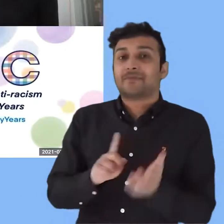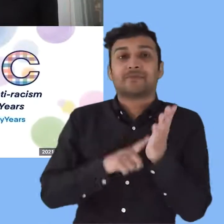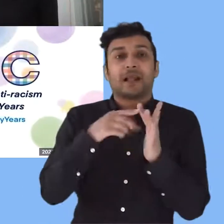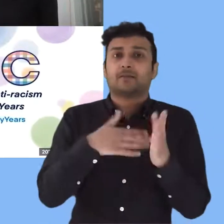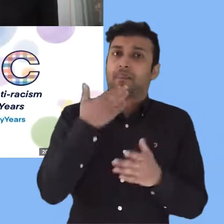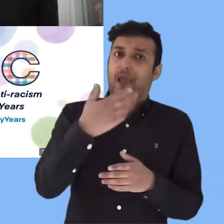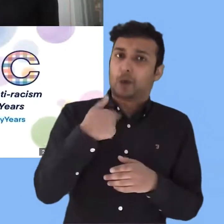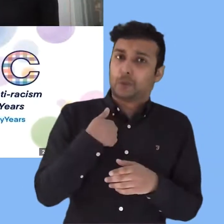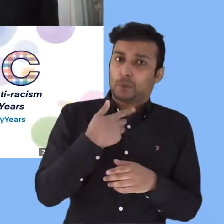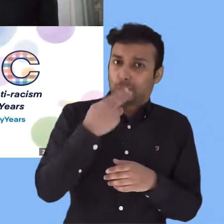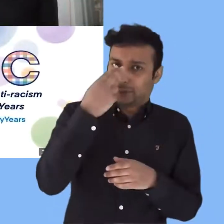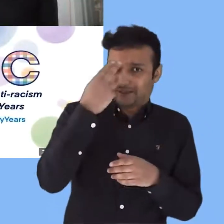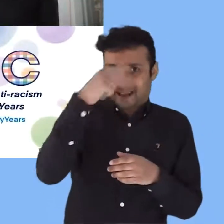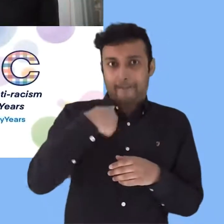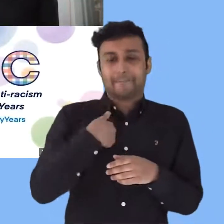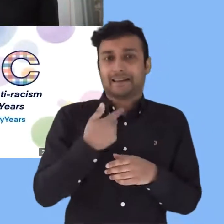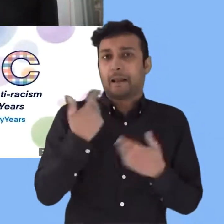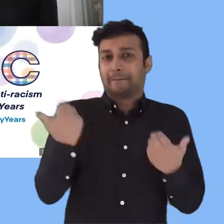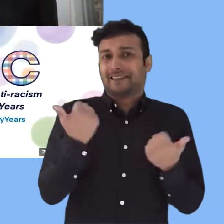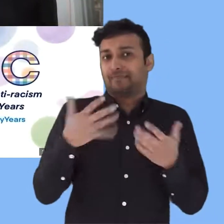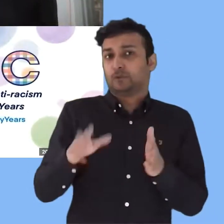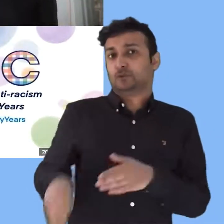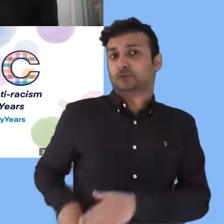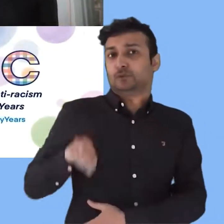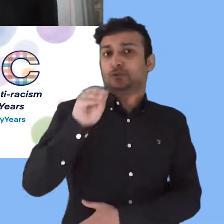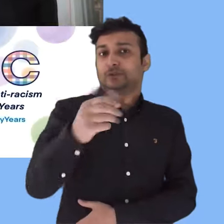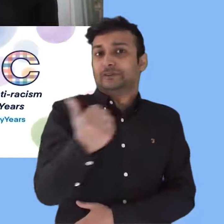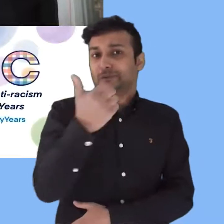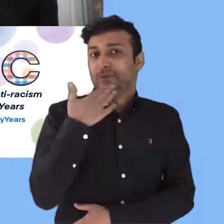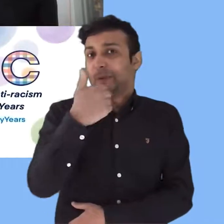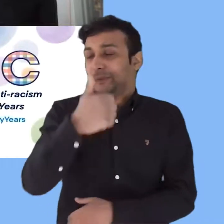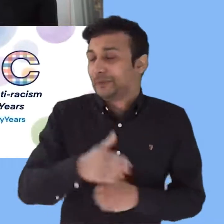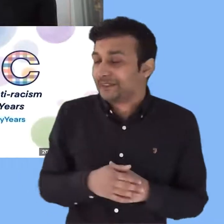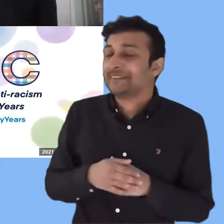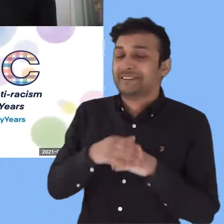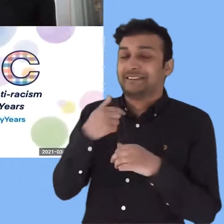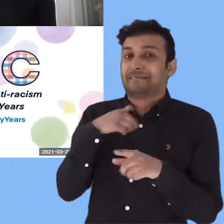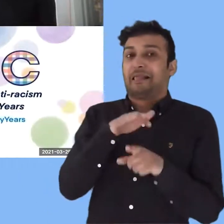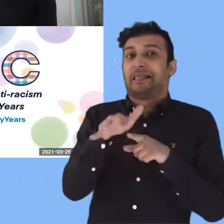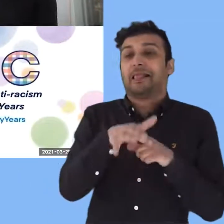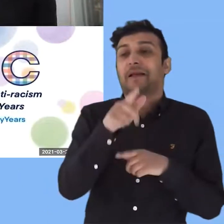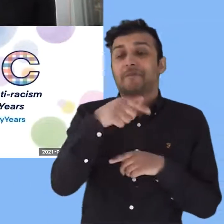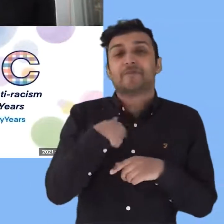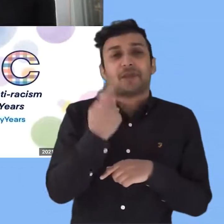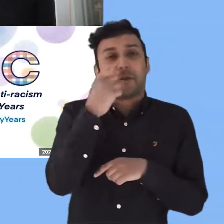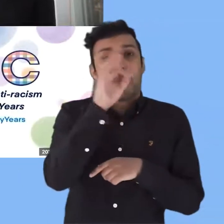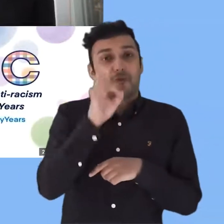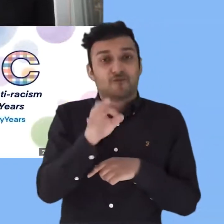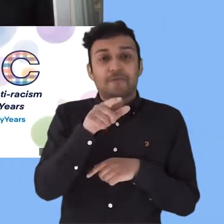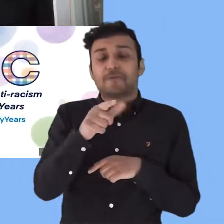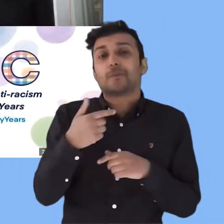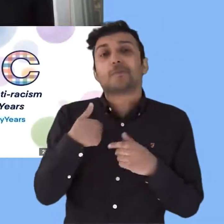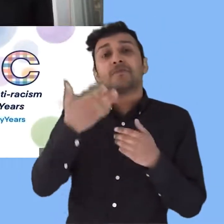So one other question. There used to be a focus on having signs, messages, labels up in settings